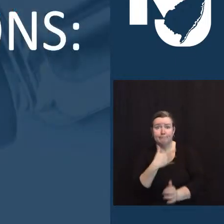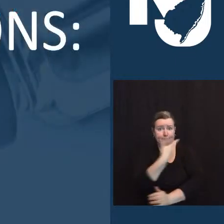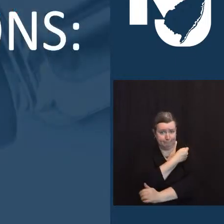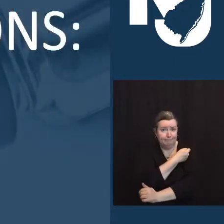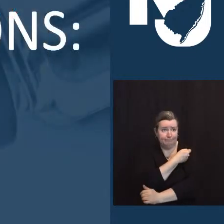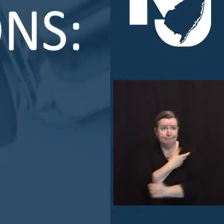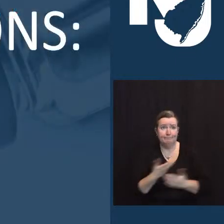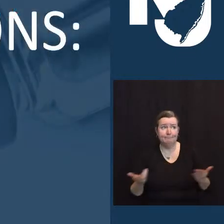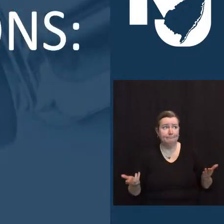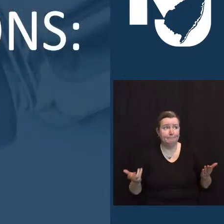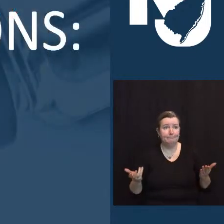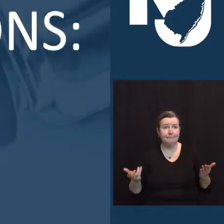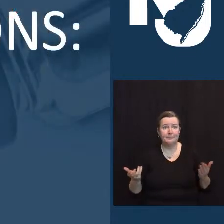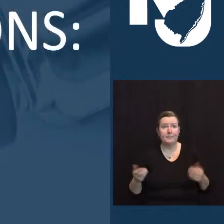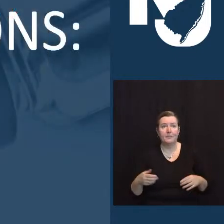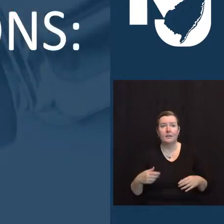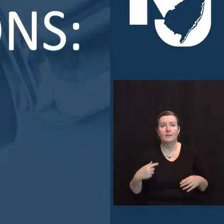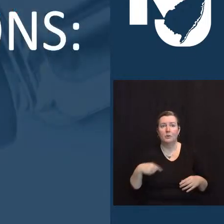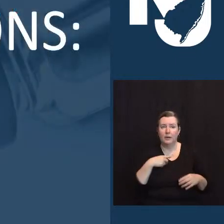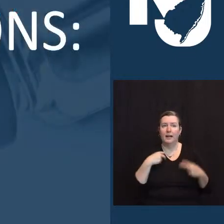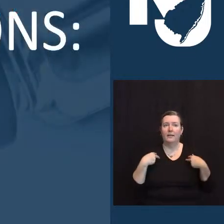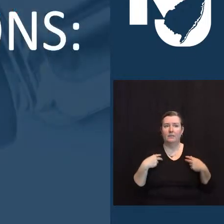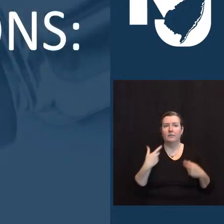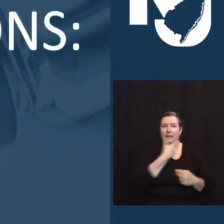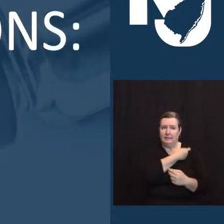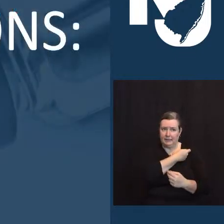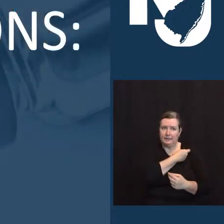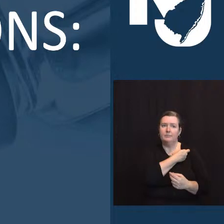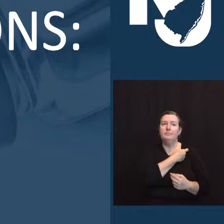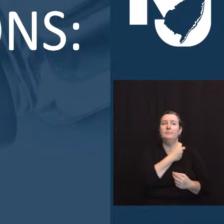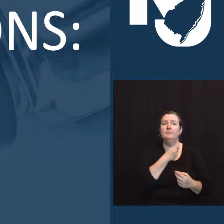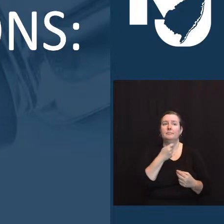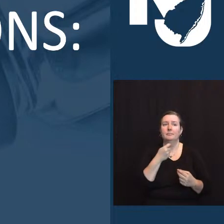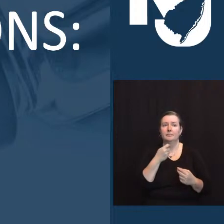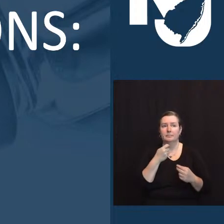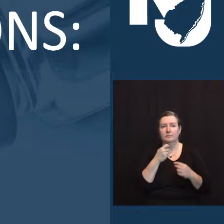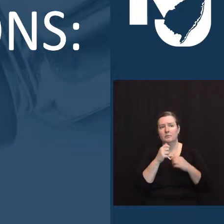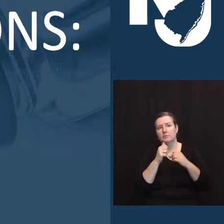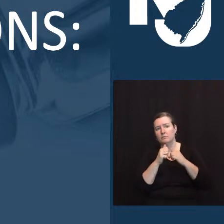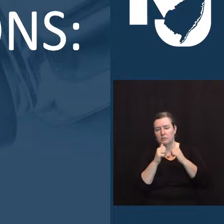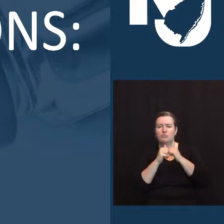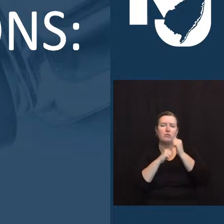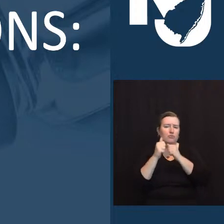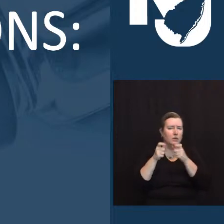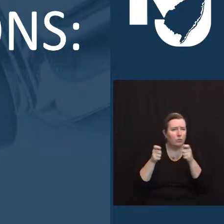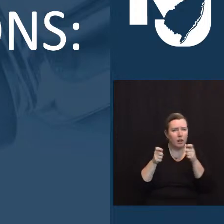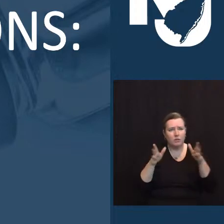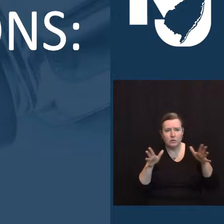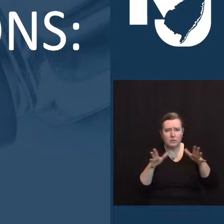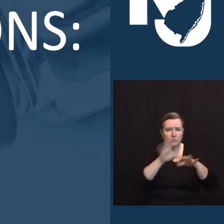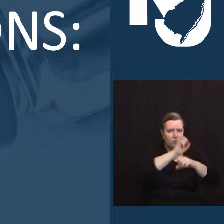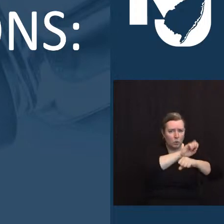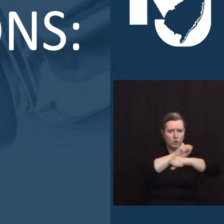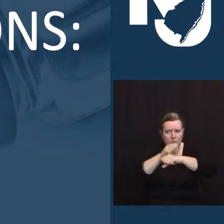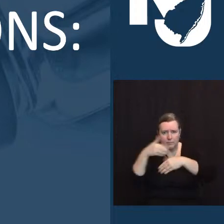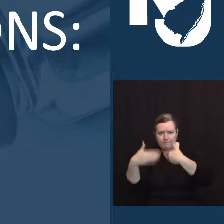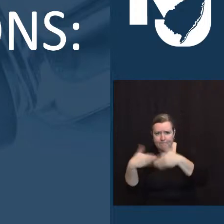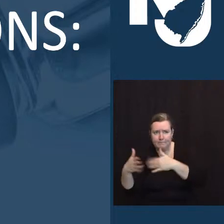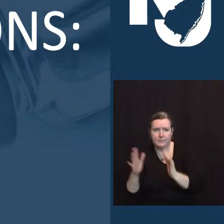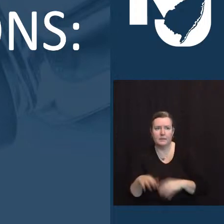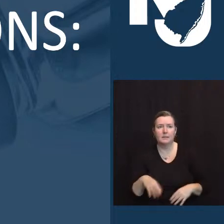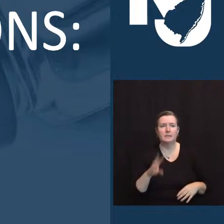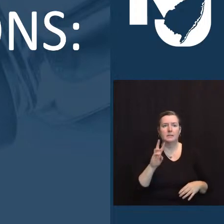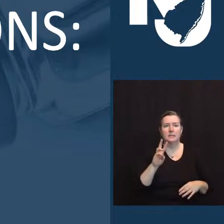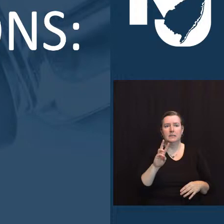this before, we purpose-built a vaccination infrastructure to handle the task. At our 6 mega sites and across the nearly